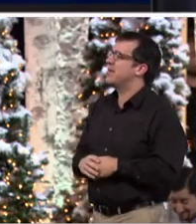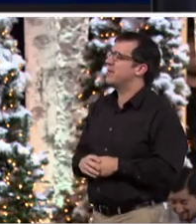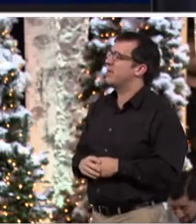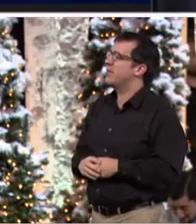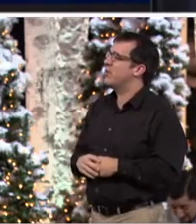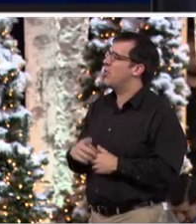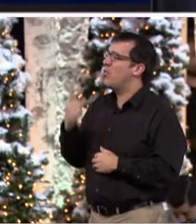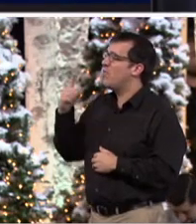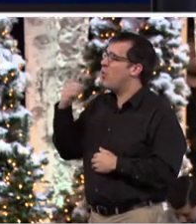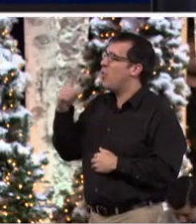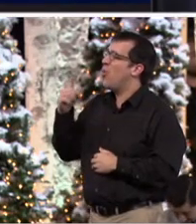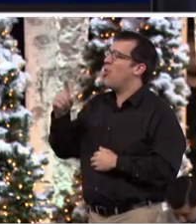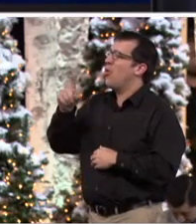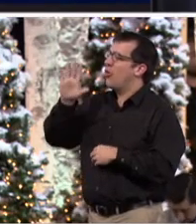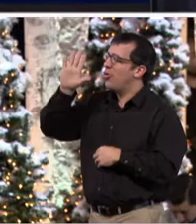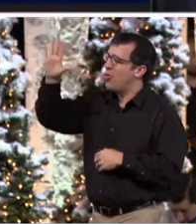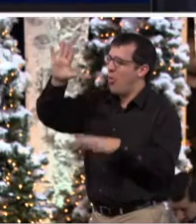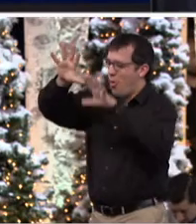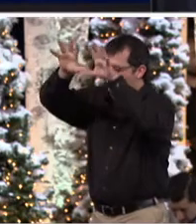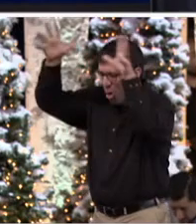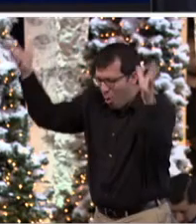for the global glory of God.